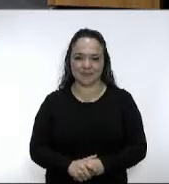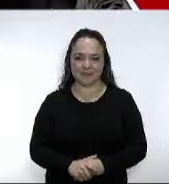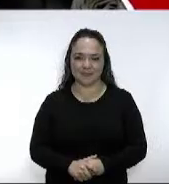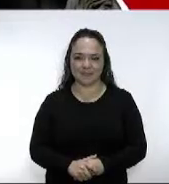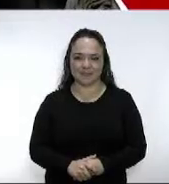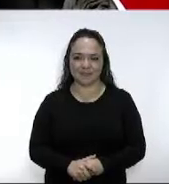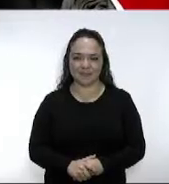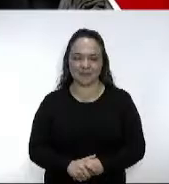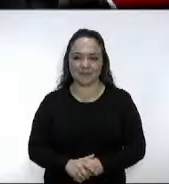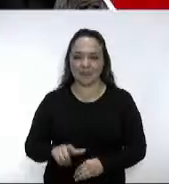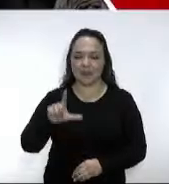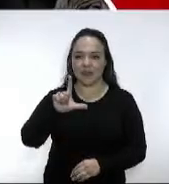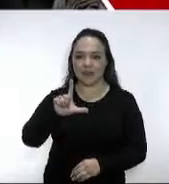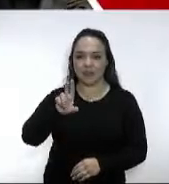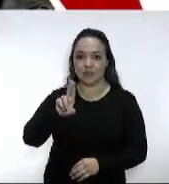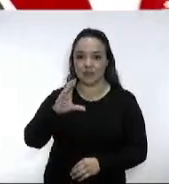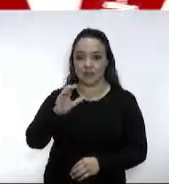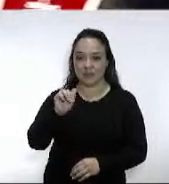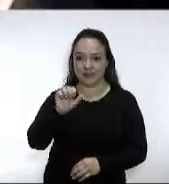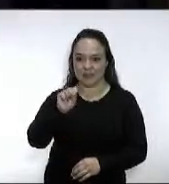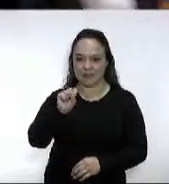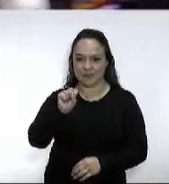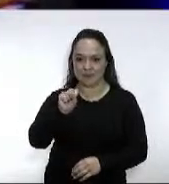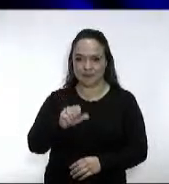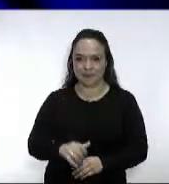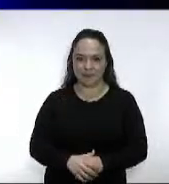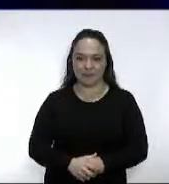Lucas Rotbart Marques.